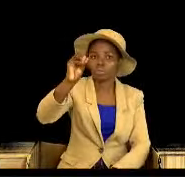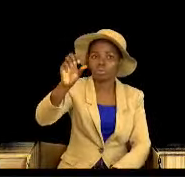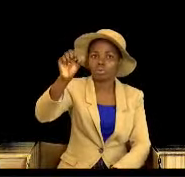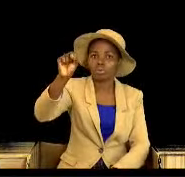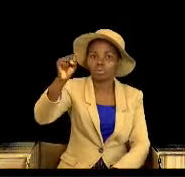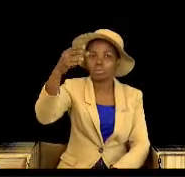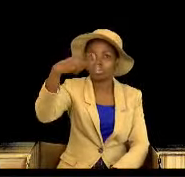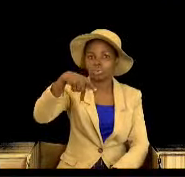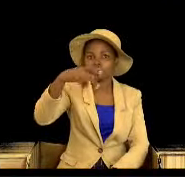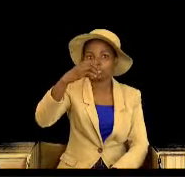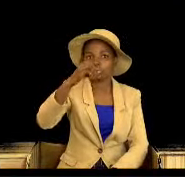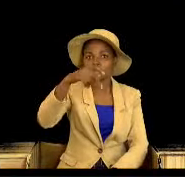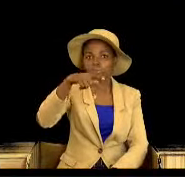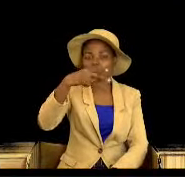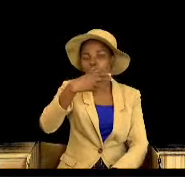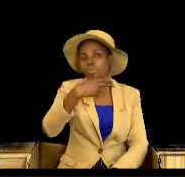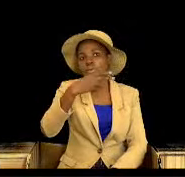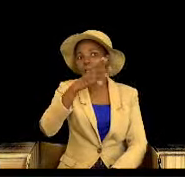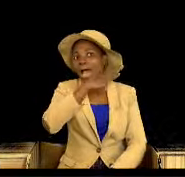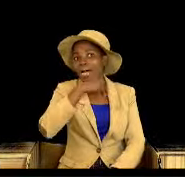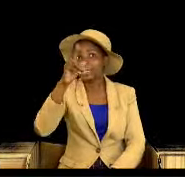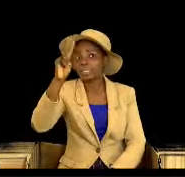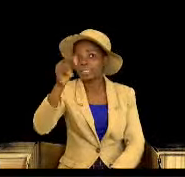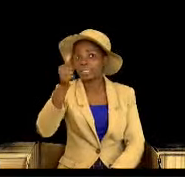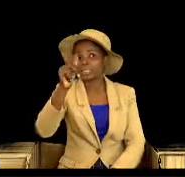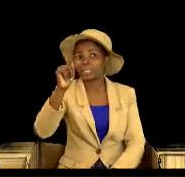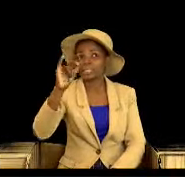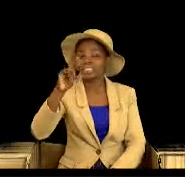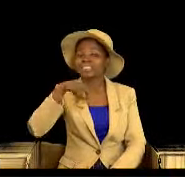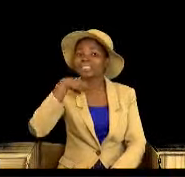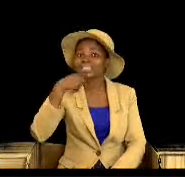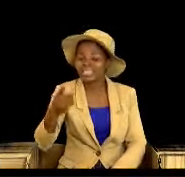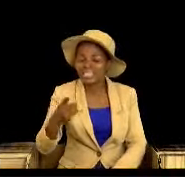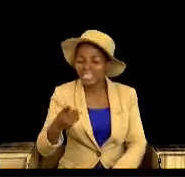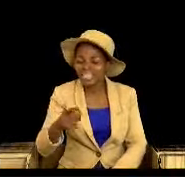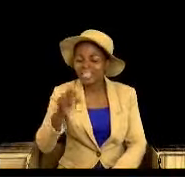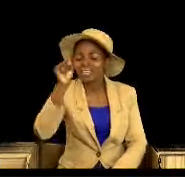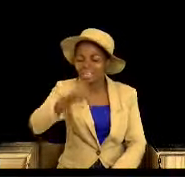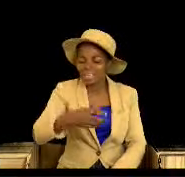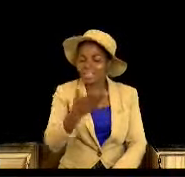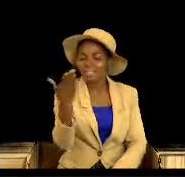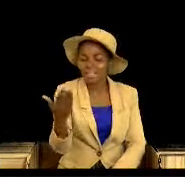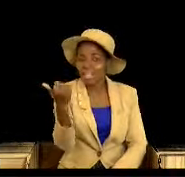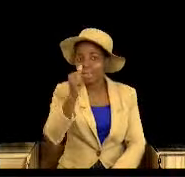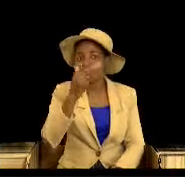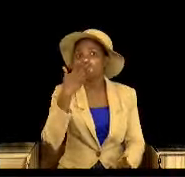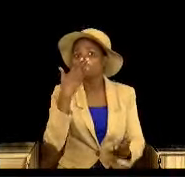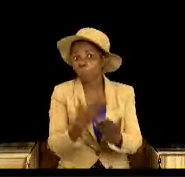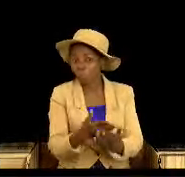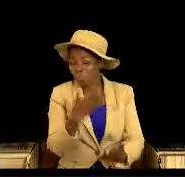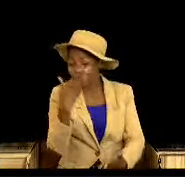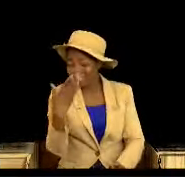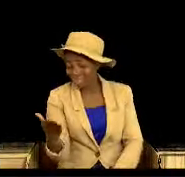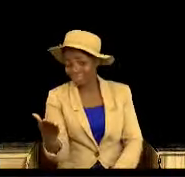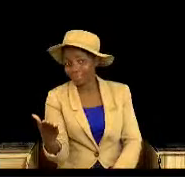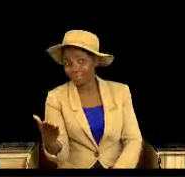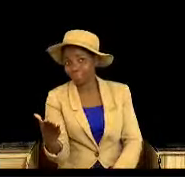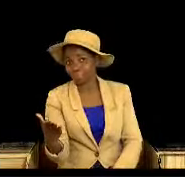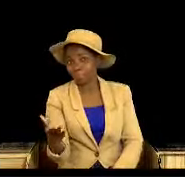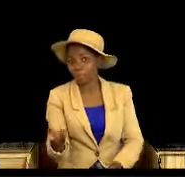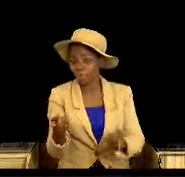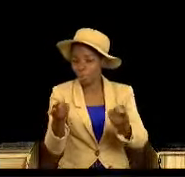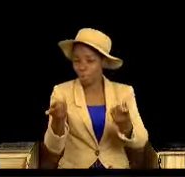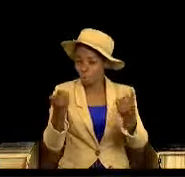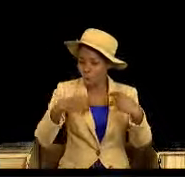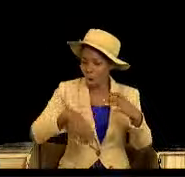nael said Can there any good thing come